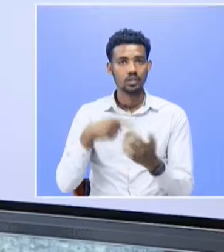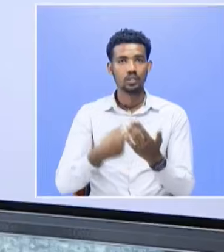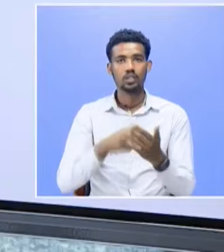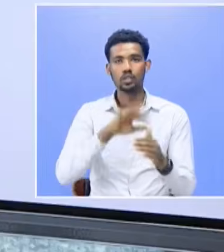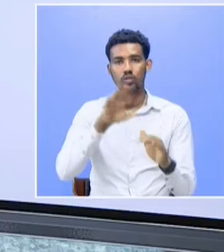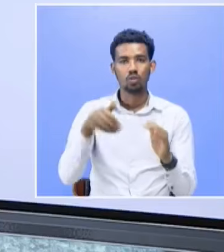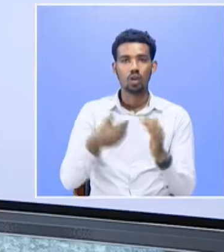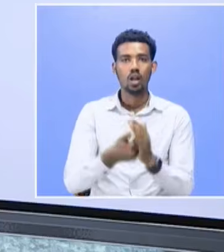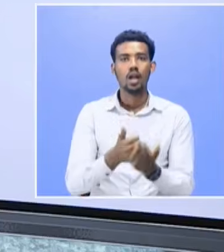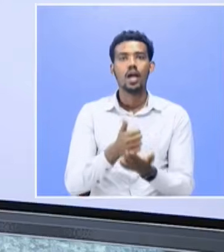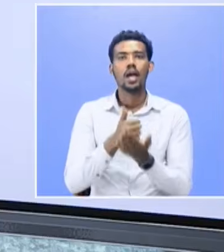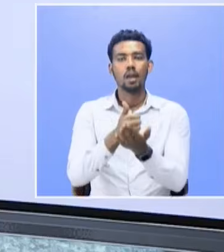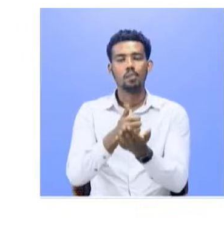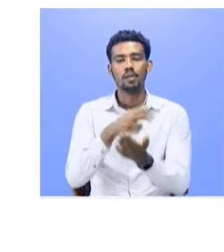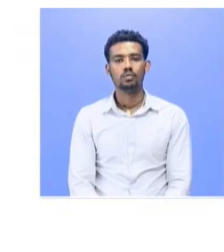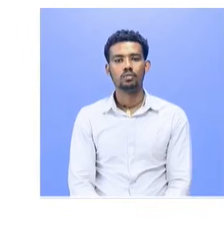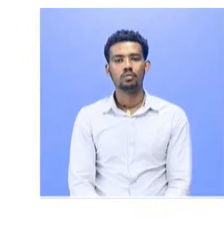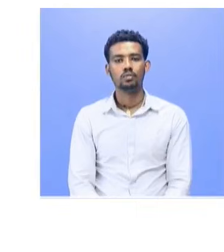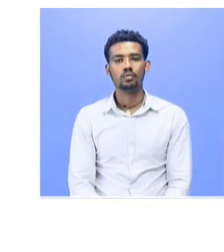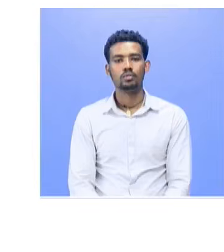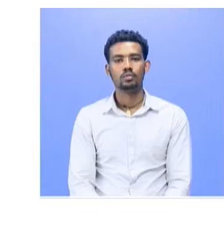all helping verbs. 2.